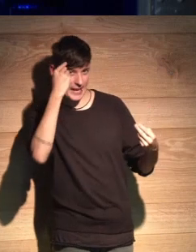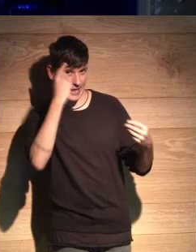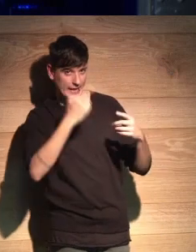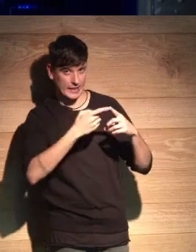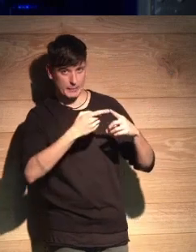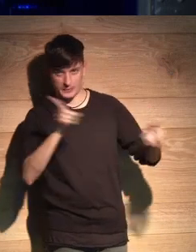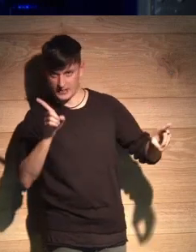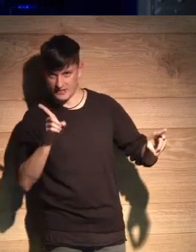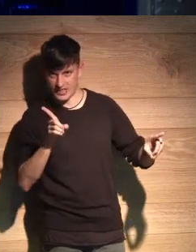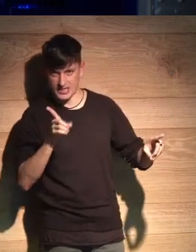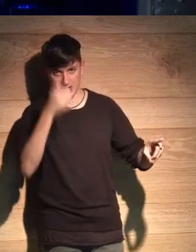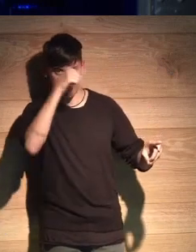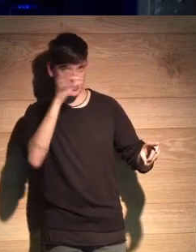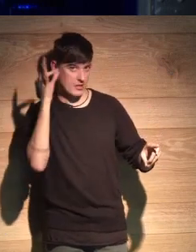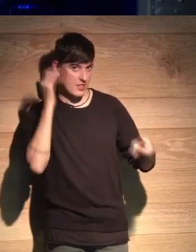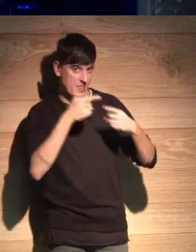in